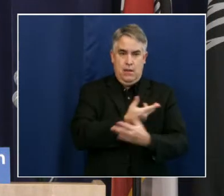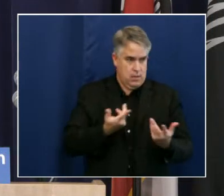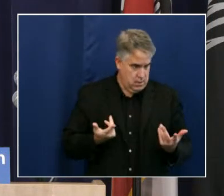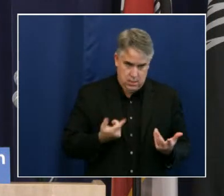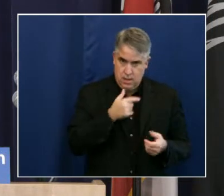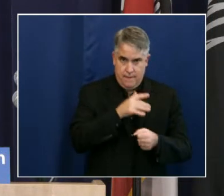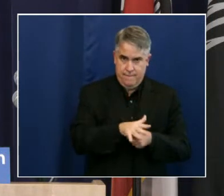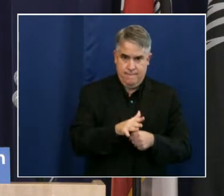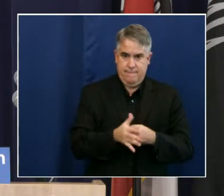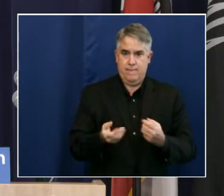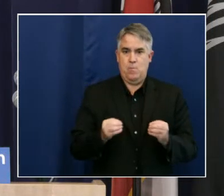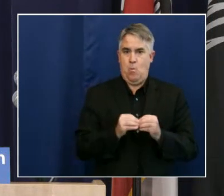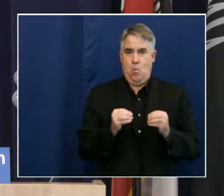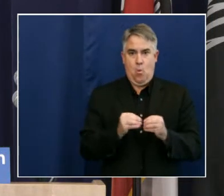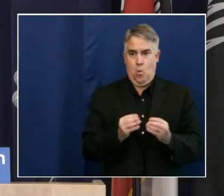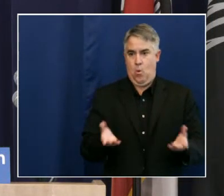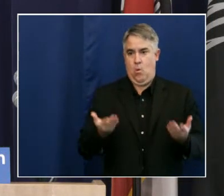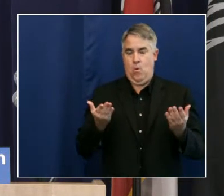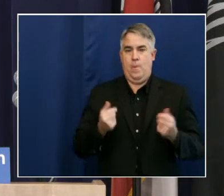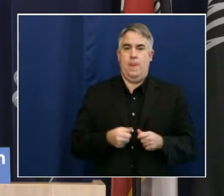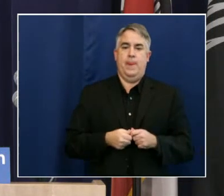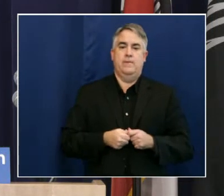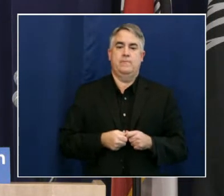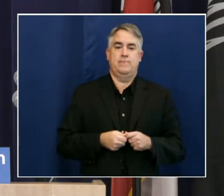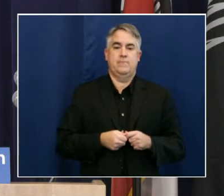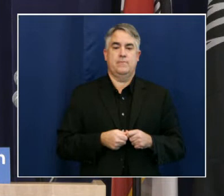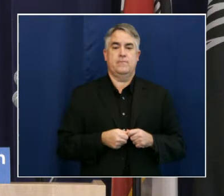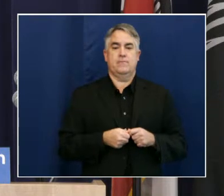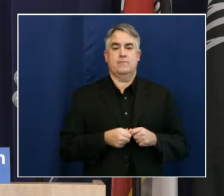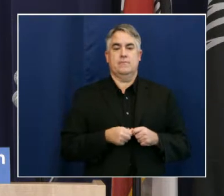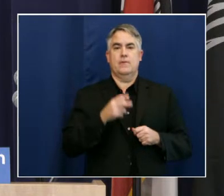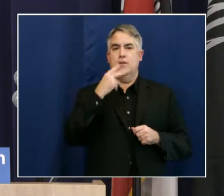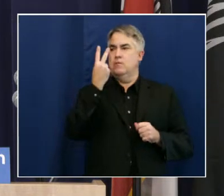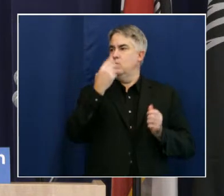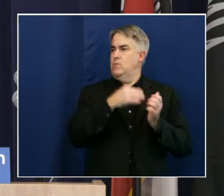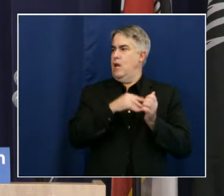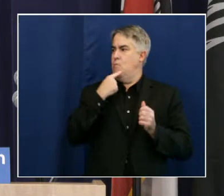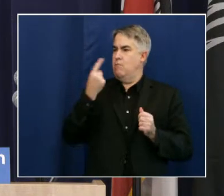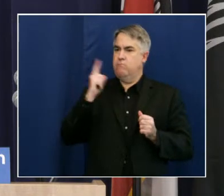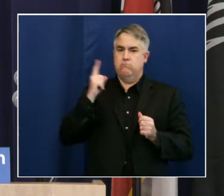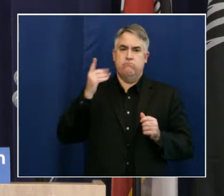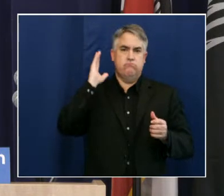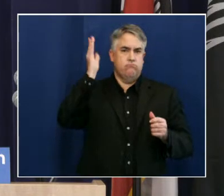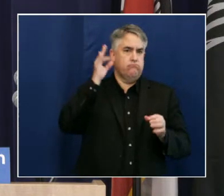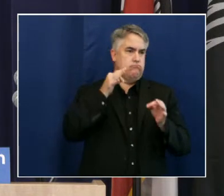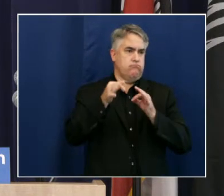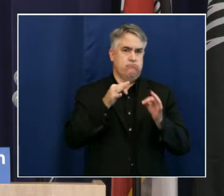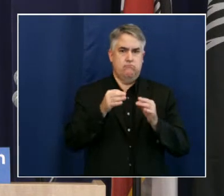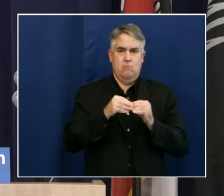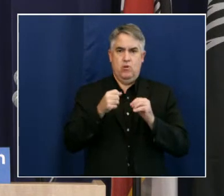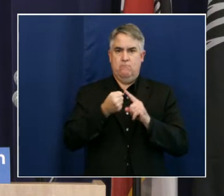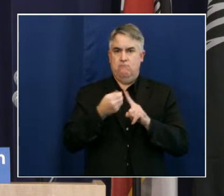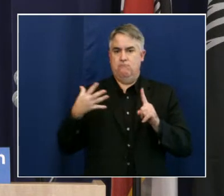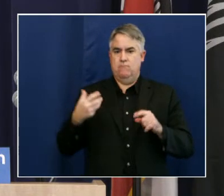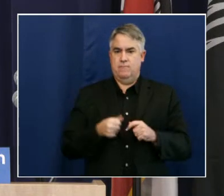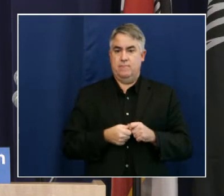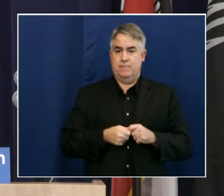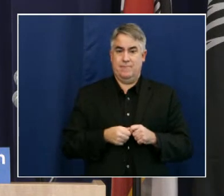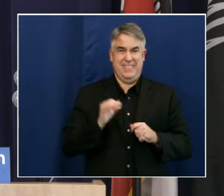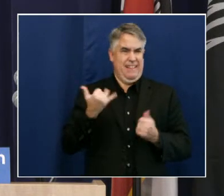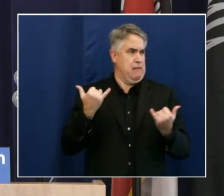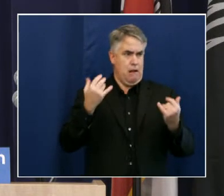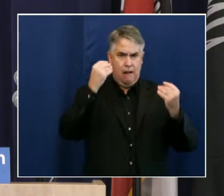to answer those questions in just a minute when we get to them. But we wanted to walk you through the situation we face along with what